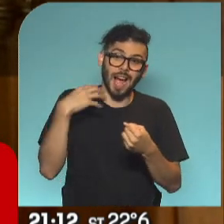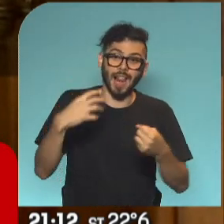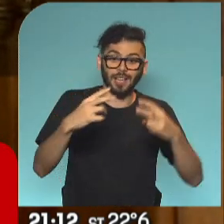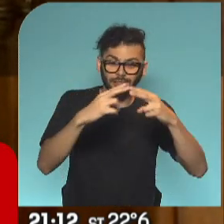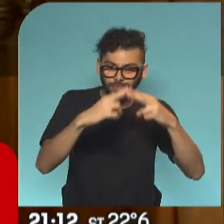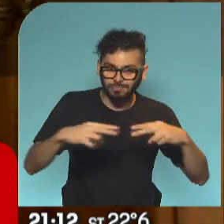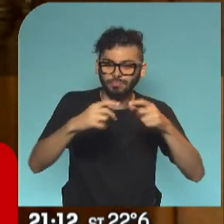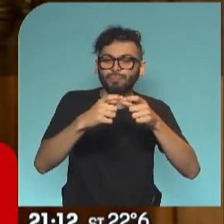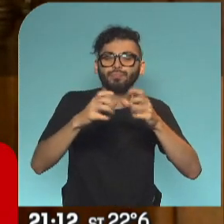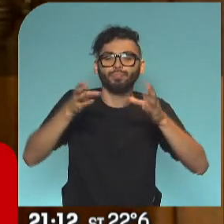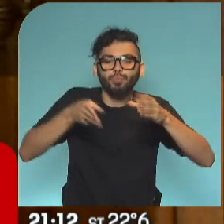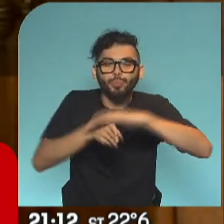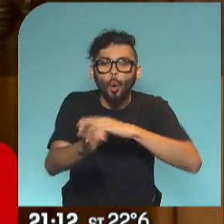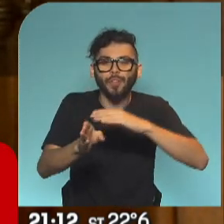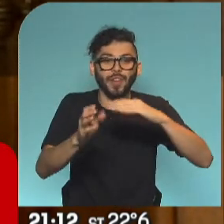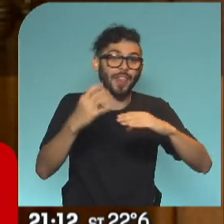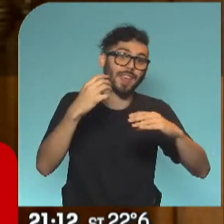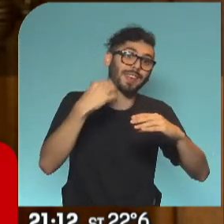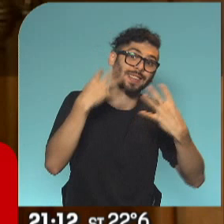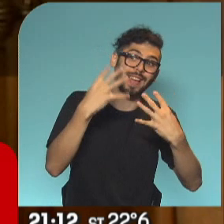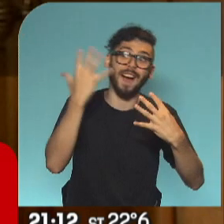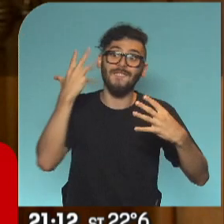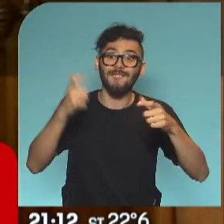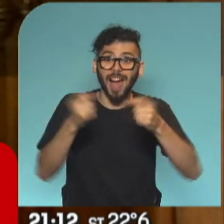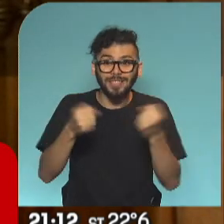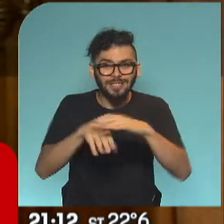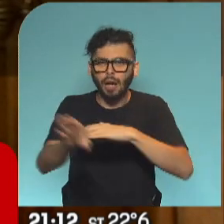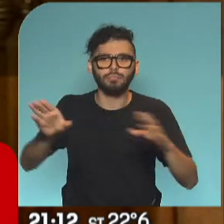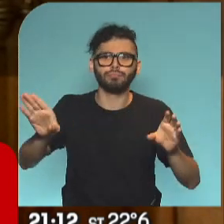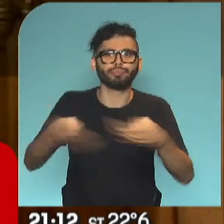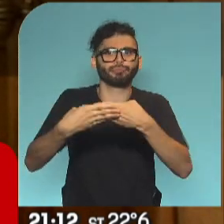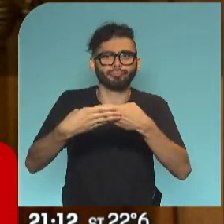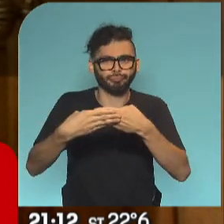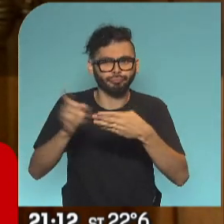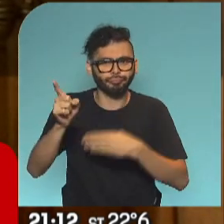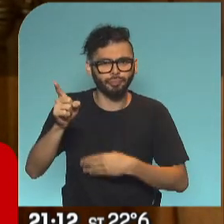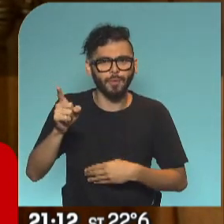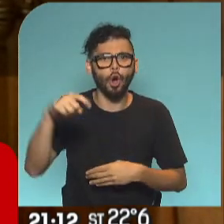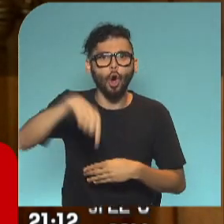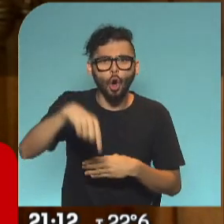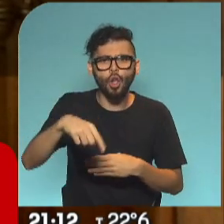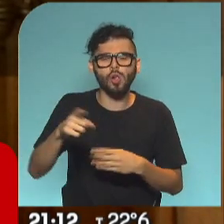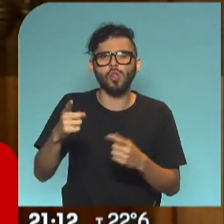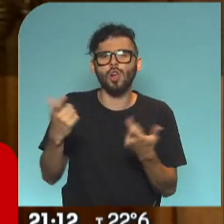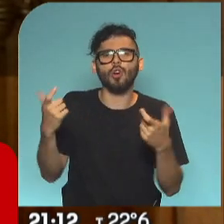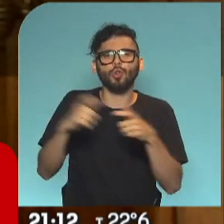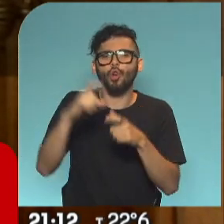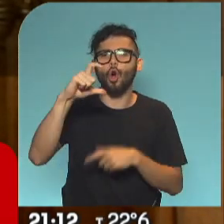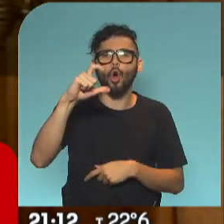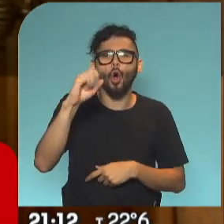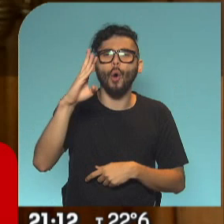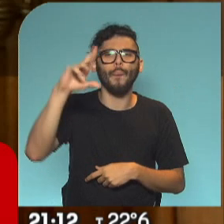driver. And so today I chaired a meeting of the government's emergency COBRA committee in order to coordinate a